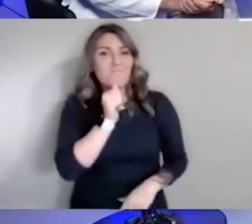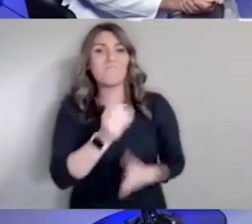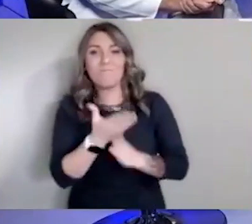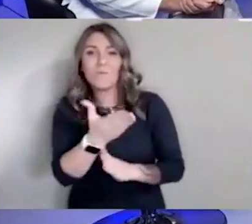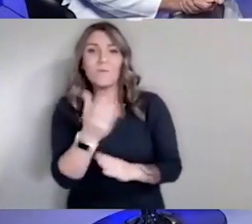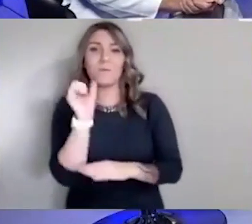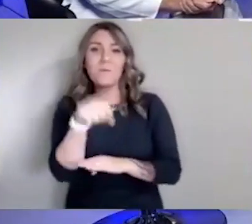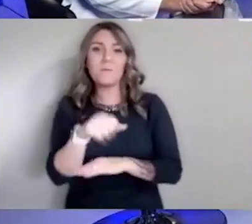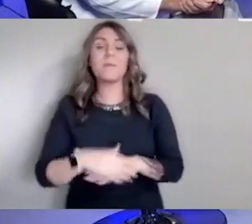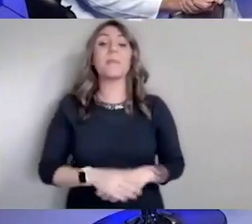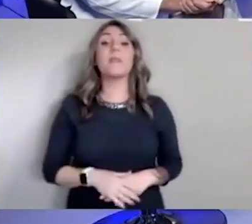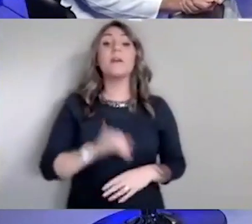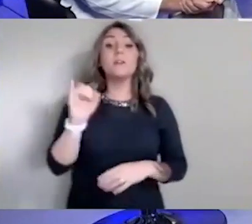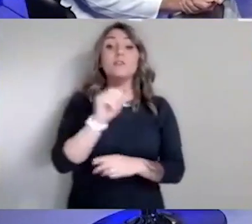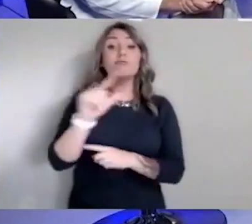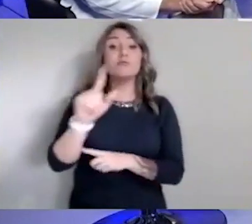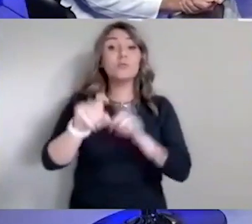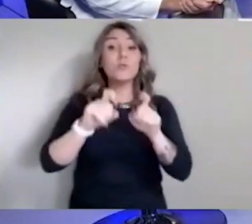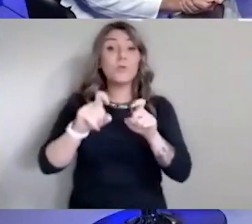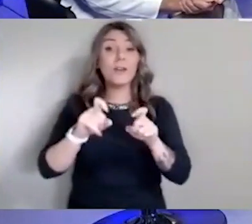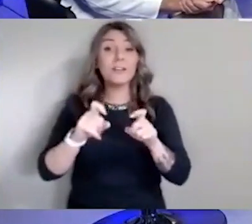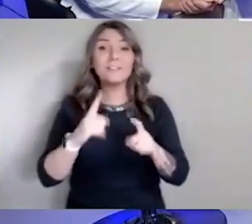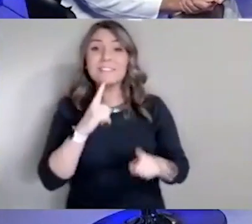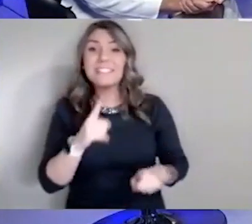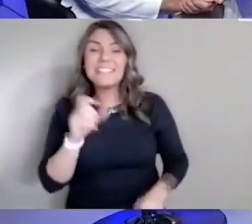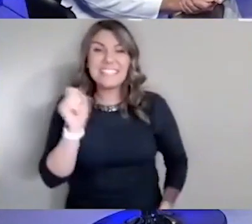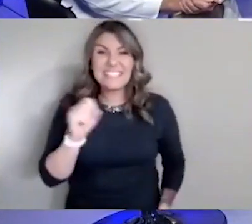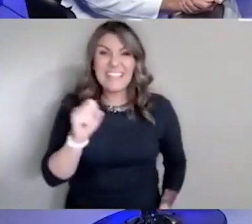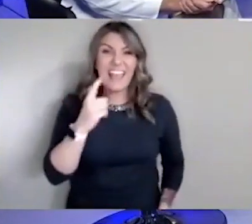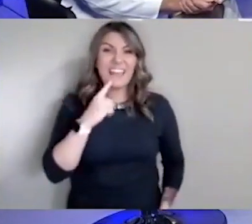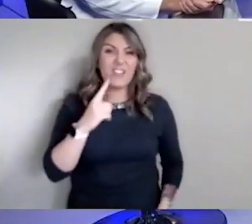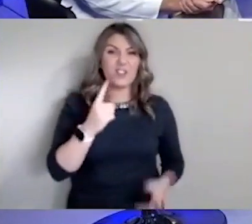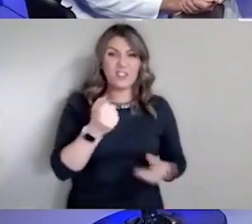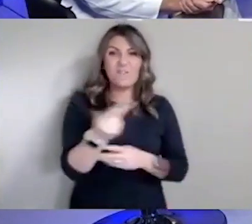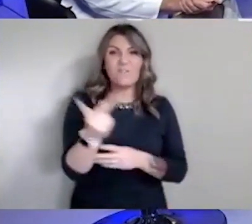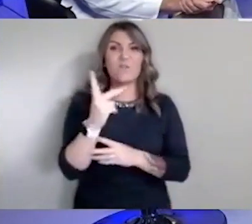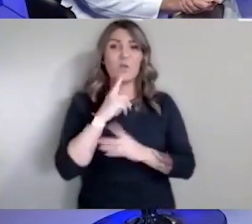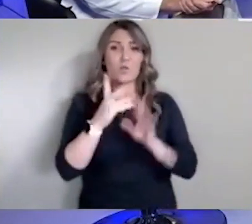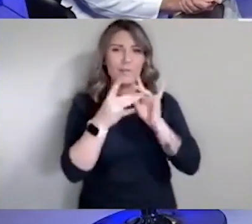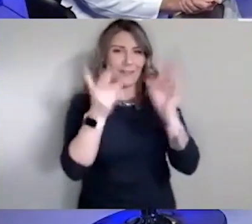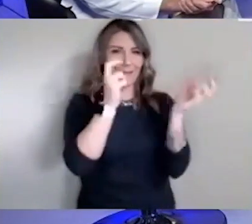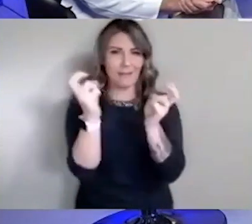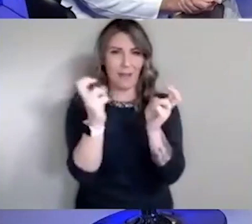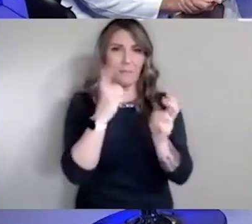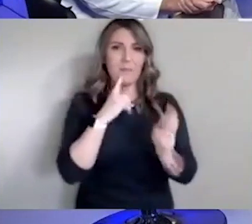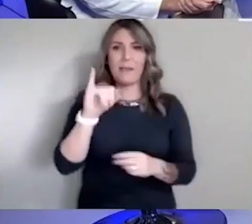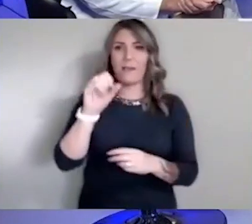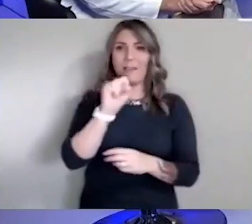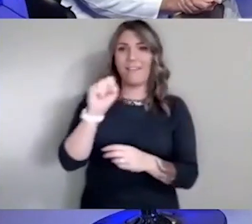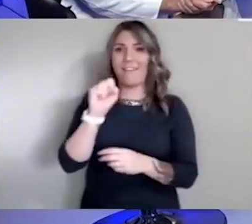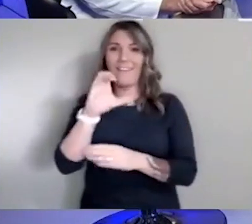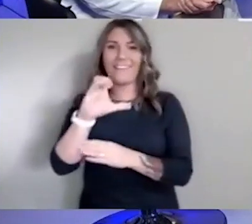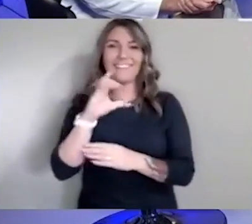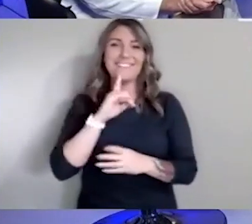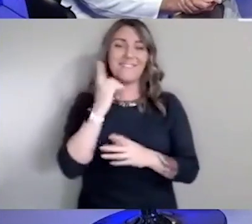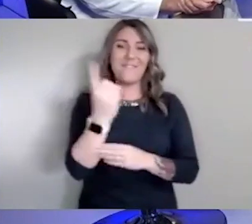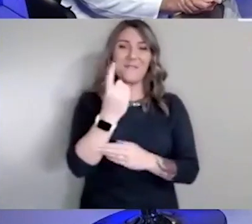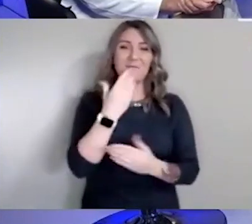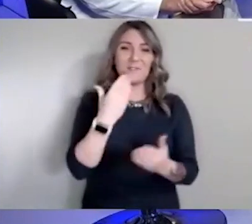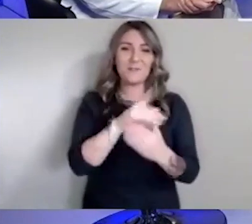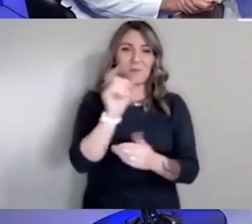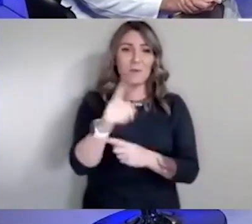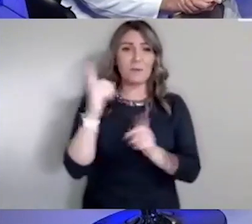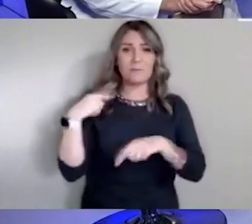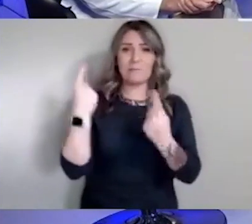let's see what questions are out there. I bet Yeah, there are a Isaac few. has a couple that are on topic, so I'm going to start Let's with do it. him. He always has good questions. One of them was, since Friday when